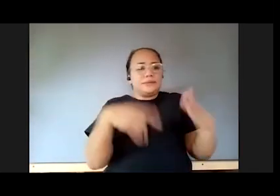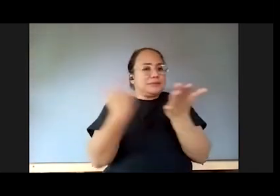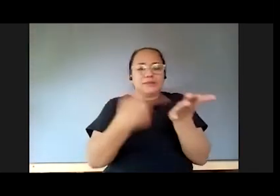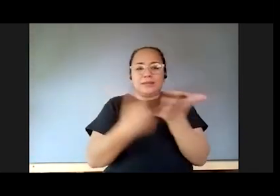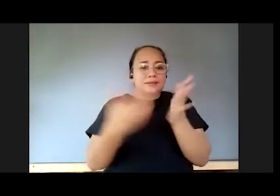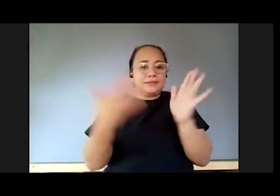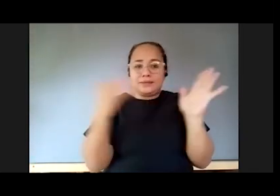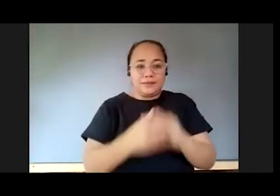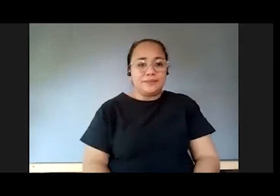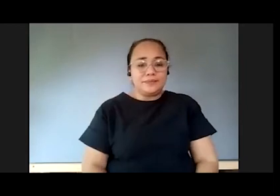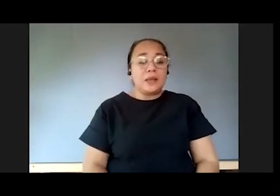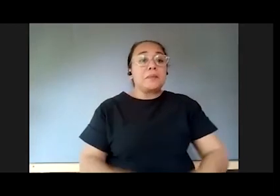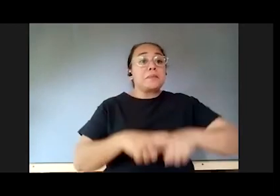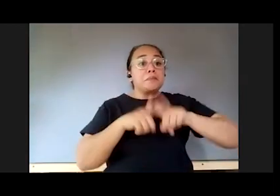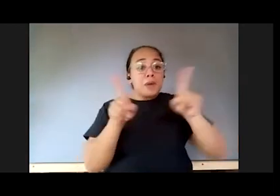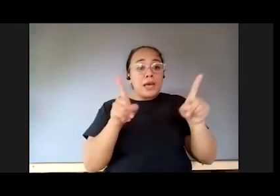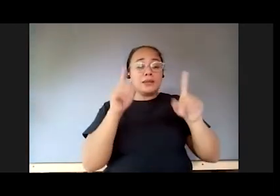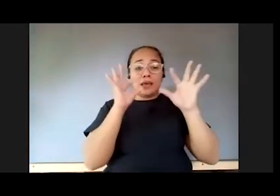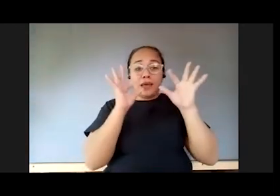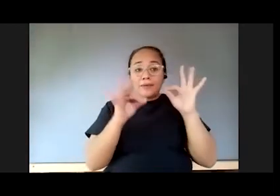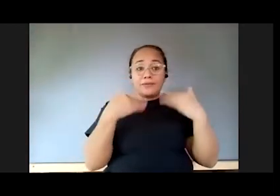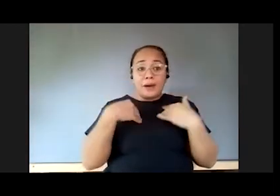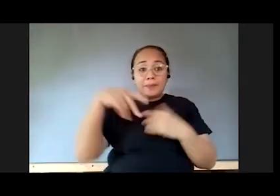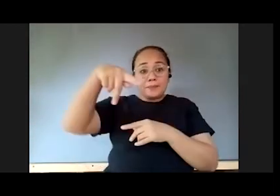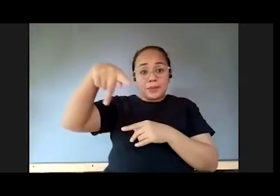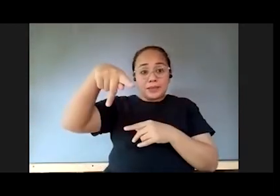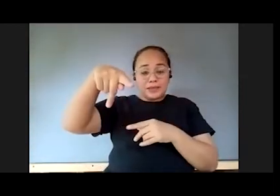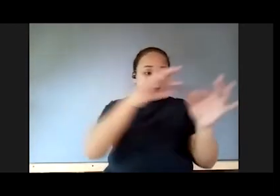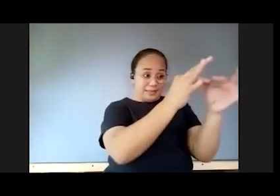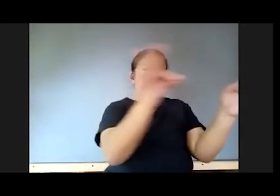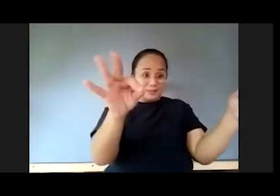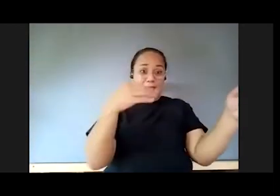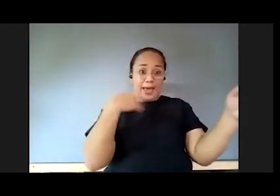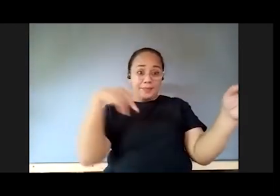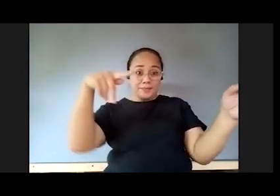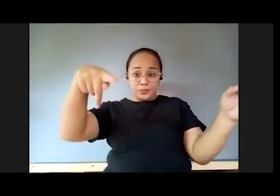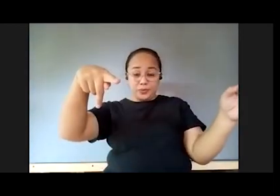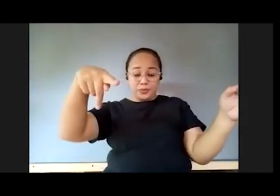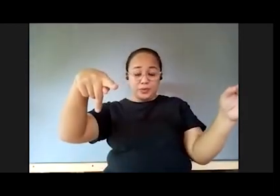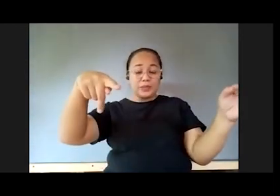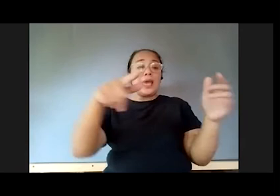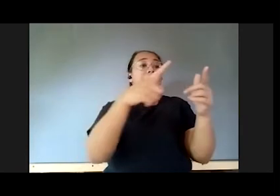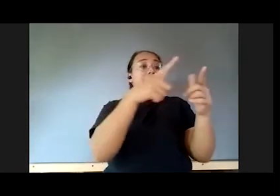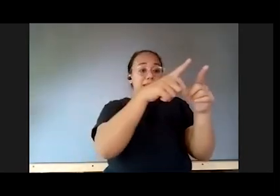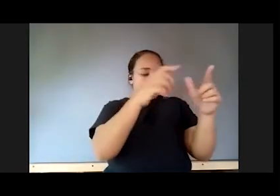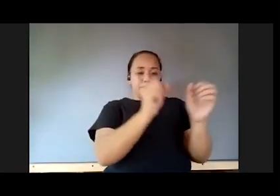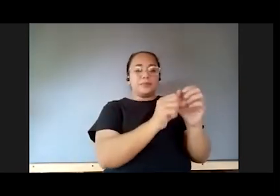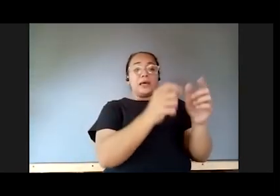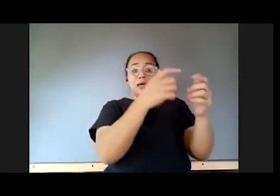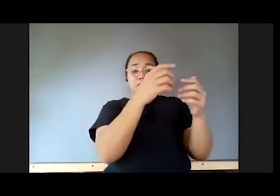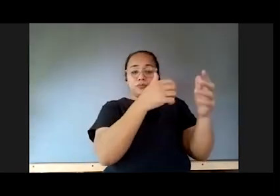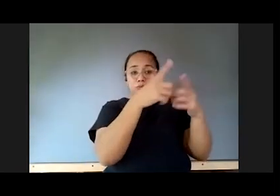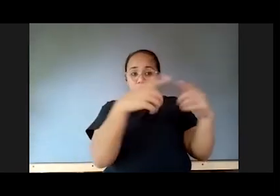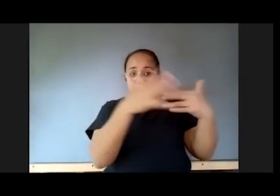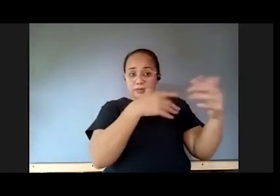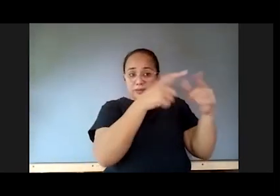a predicate, it's in this sentence, in most languages, if you have the verb have, that have is going to